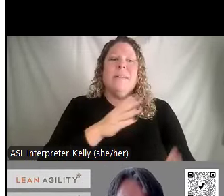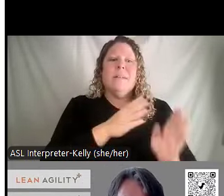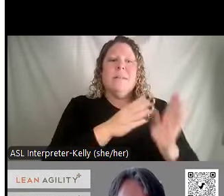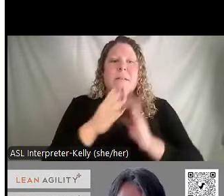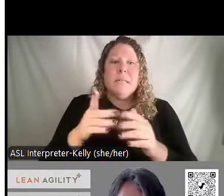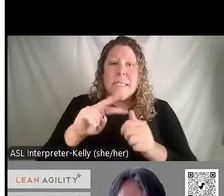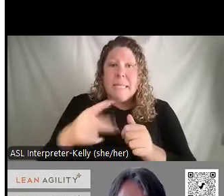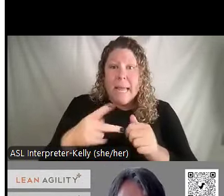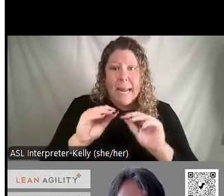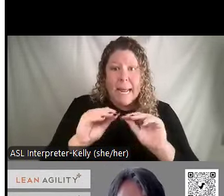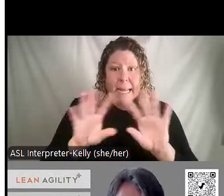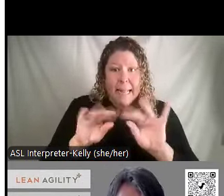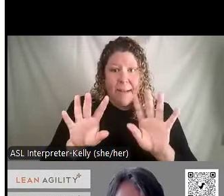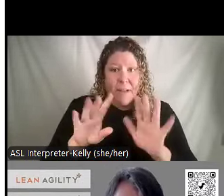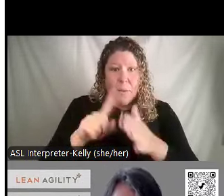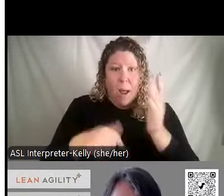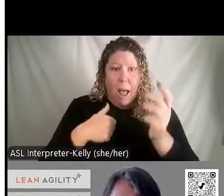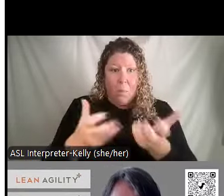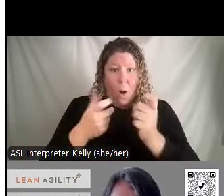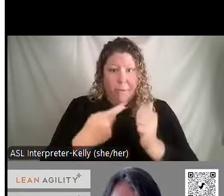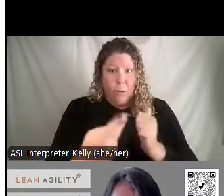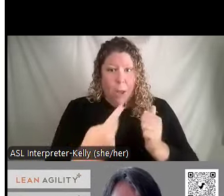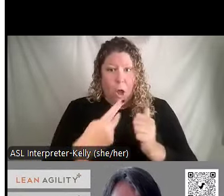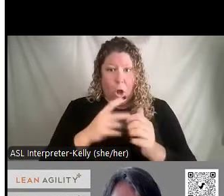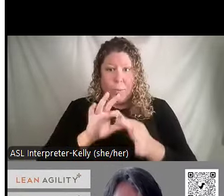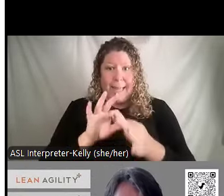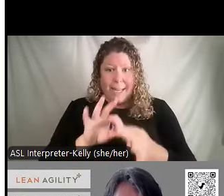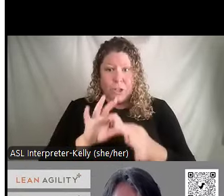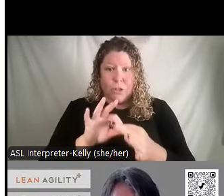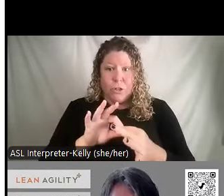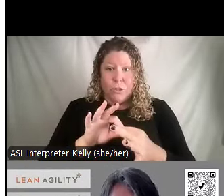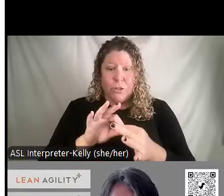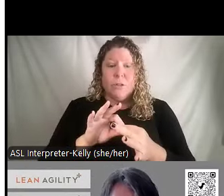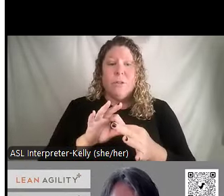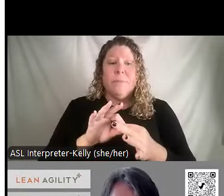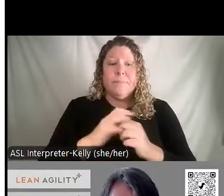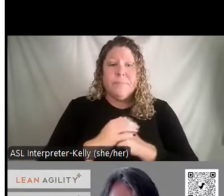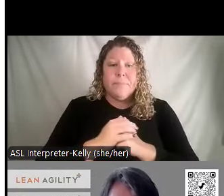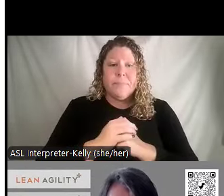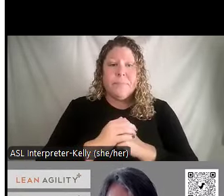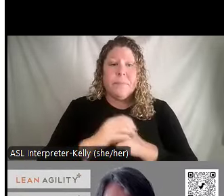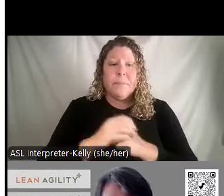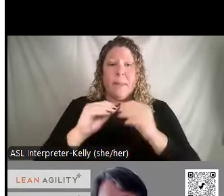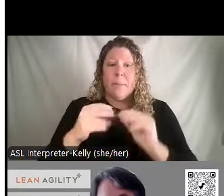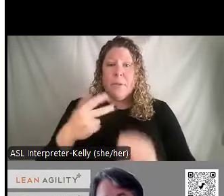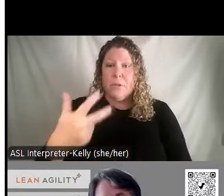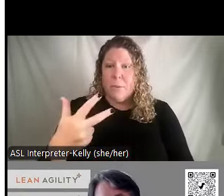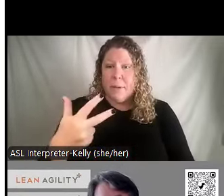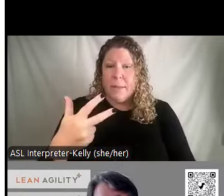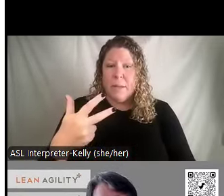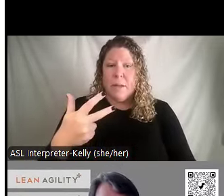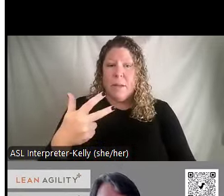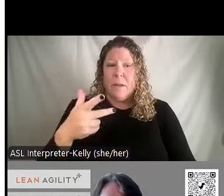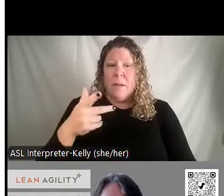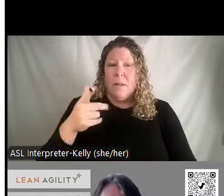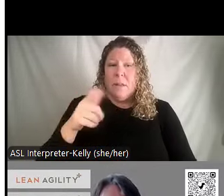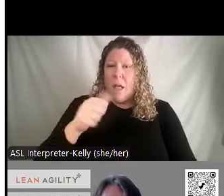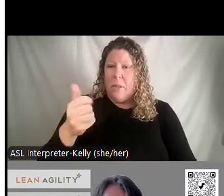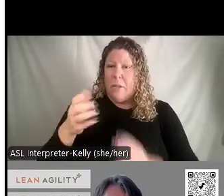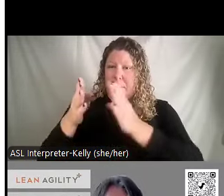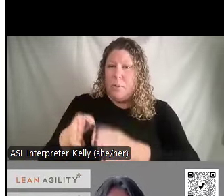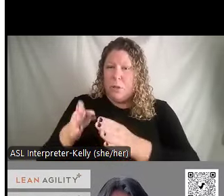want out of the relationship. What are you trying to achieve with that relationship? And then look at the world of the other person and